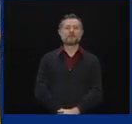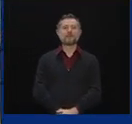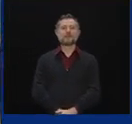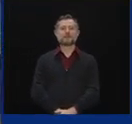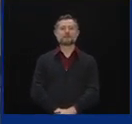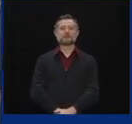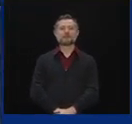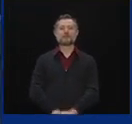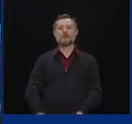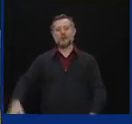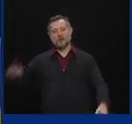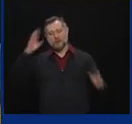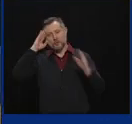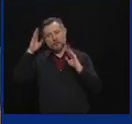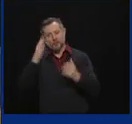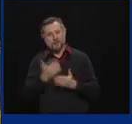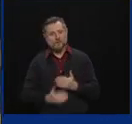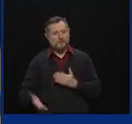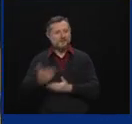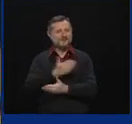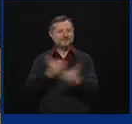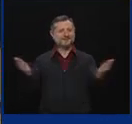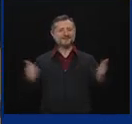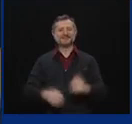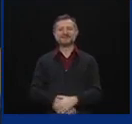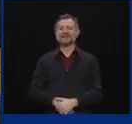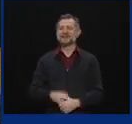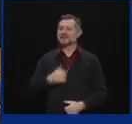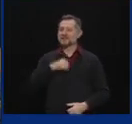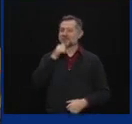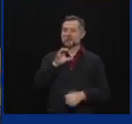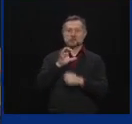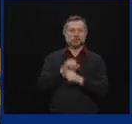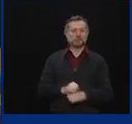Hello, everyone. I'm not used to public speaking,